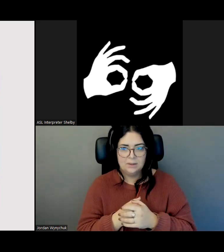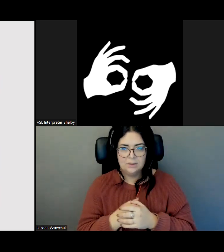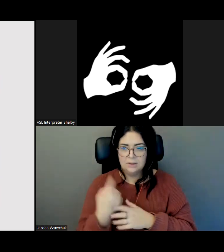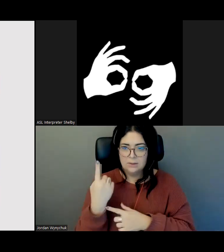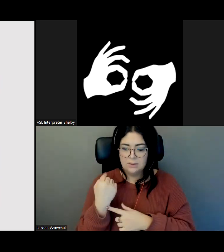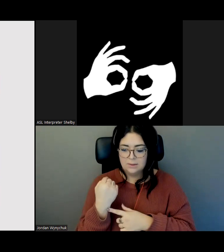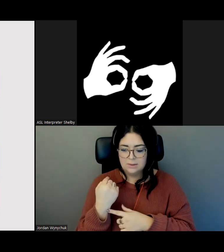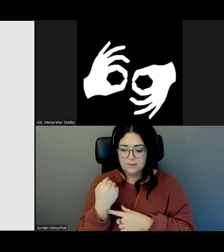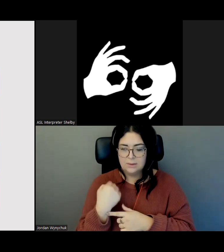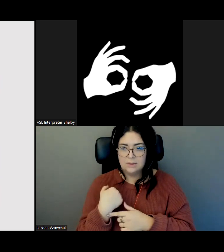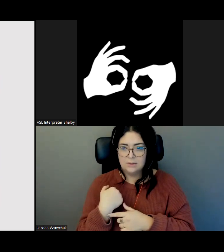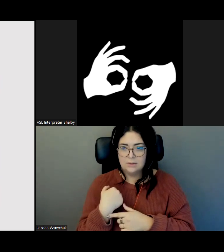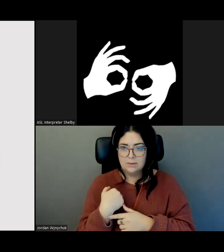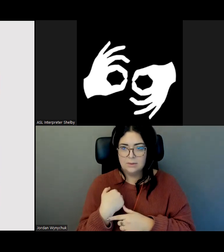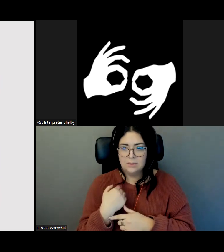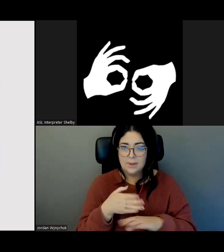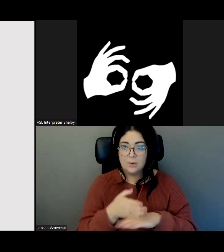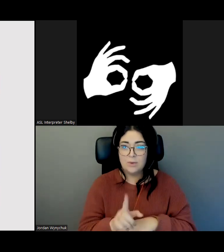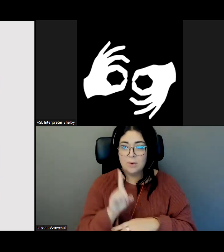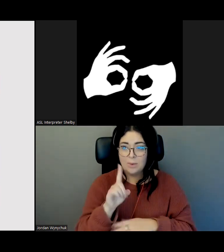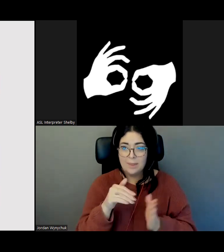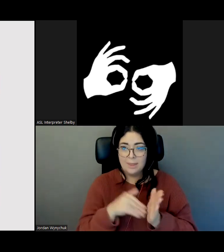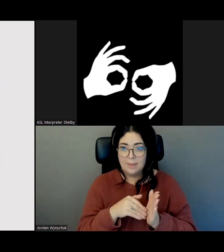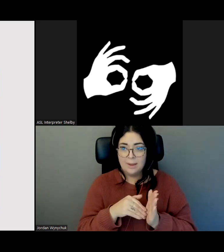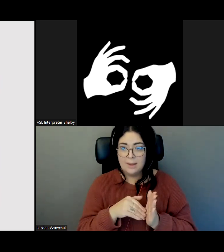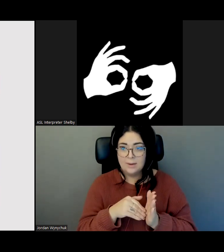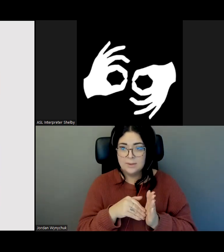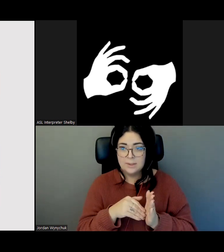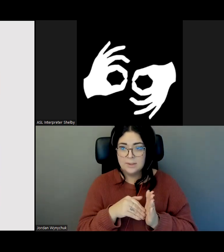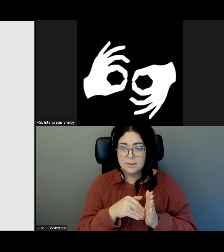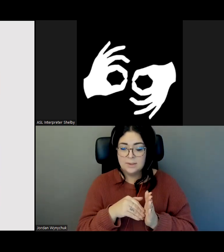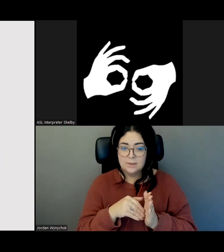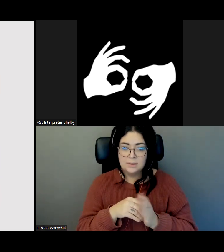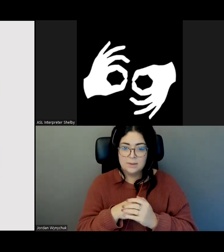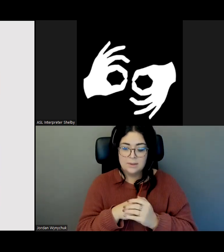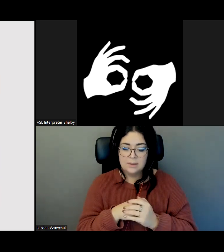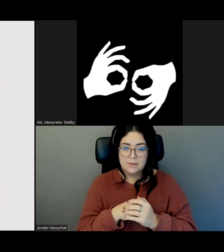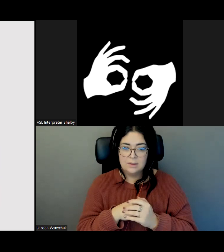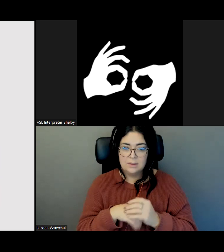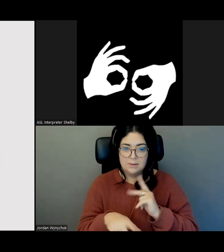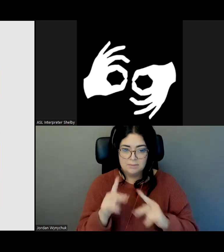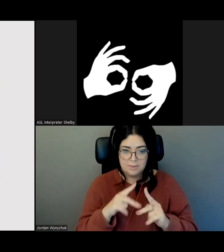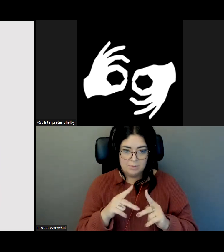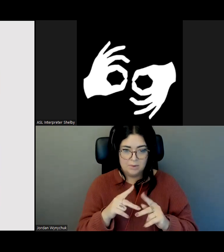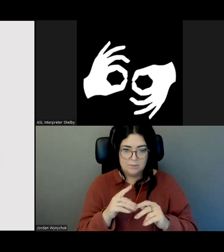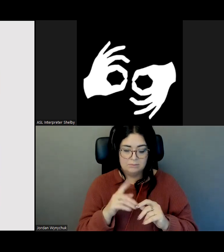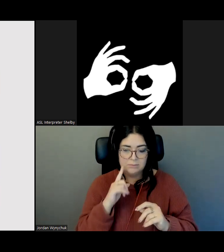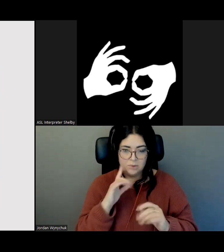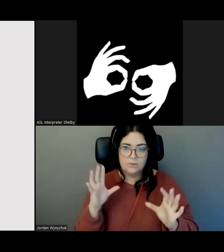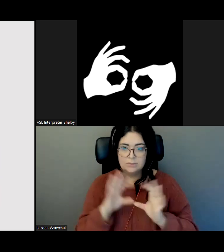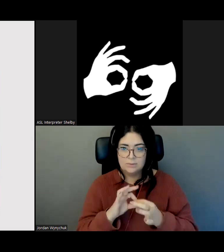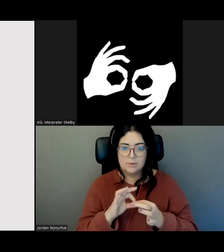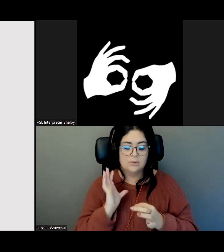over 1,000 instances of folks that availed of this community outings program across the province, which